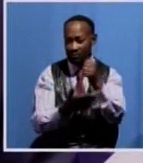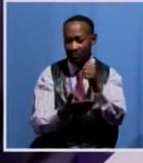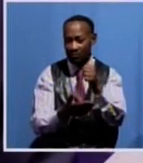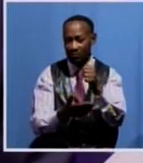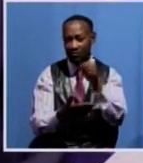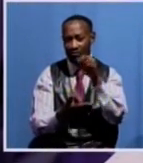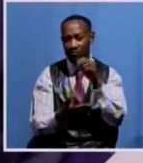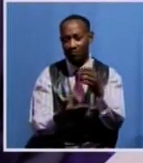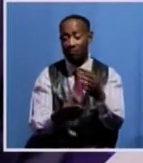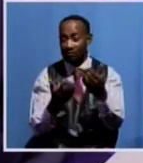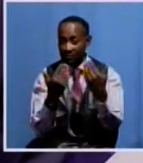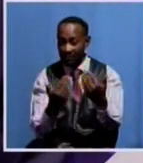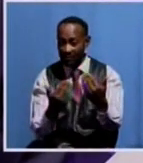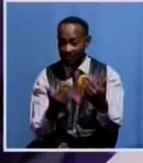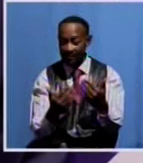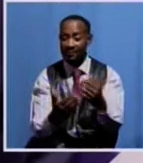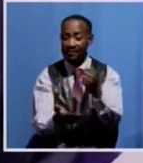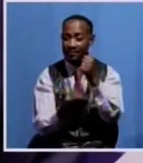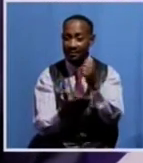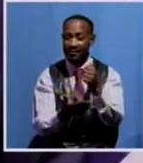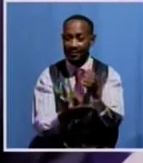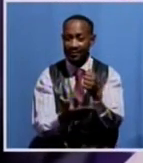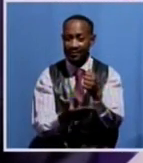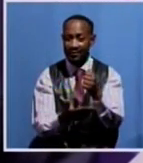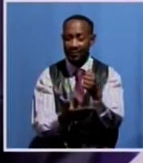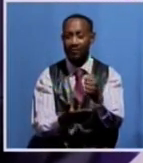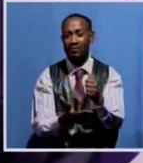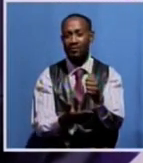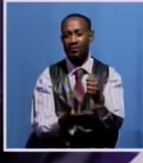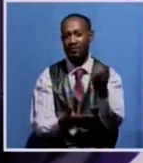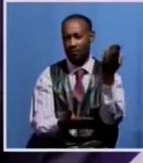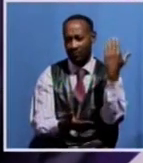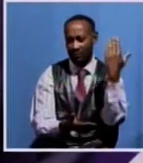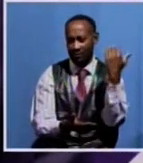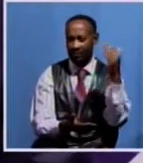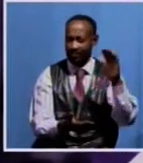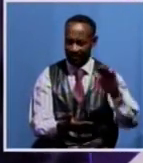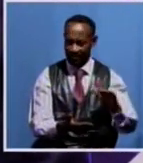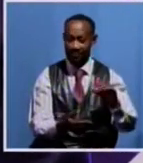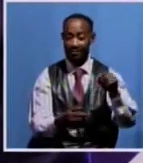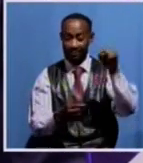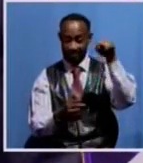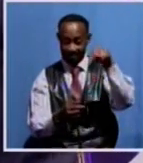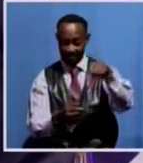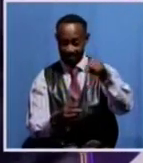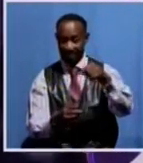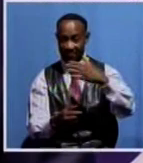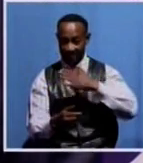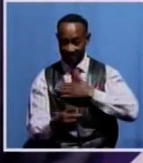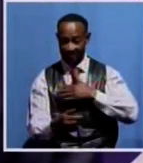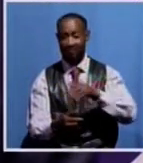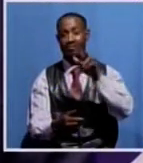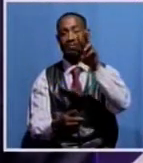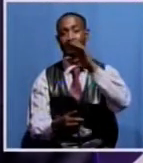current budget is 2% growth here. Mine is 3%. So if that's being ambitious, then I'm not